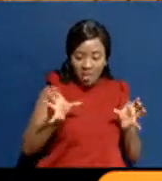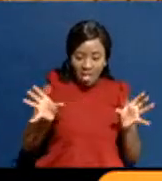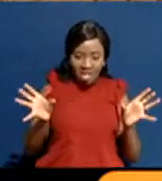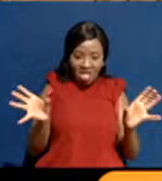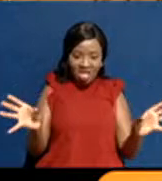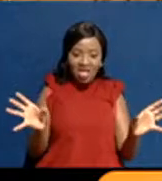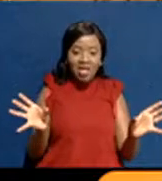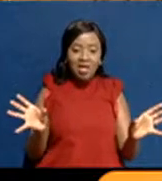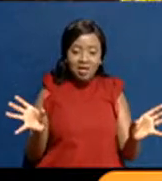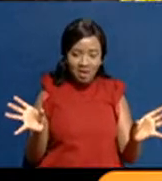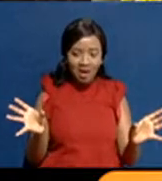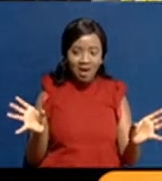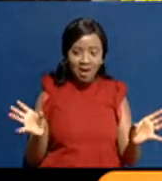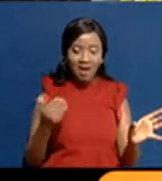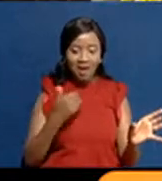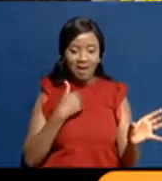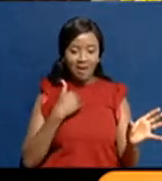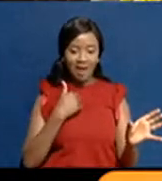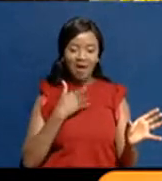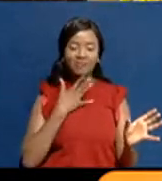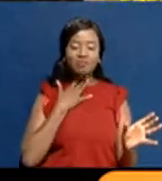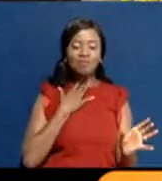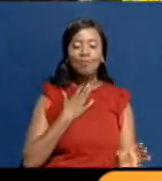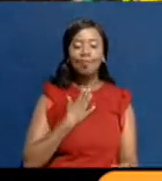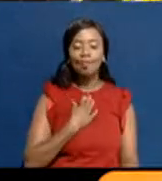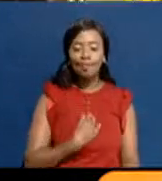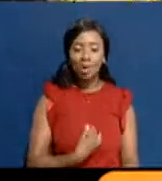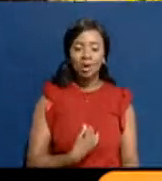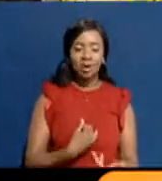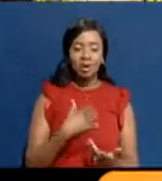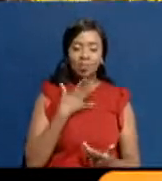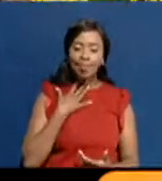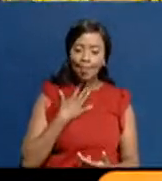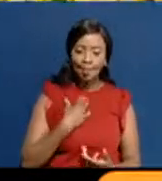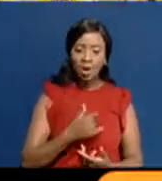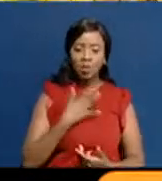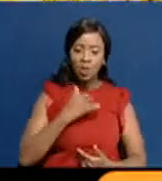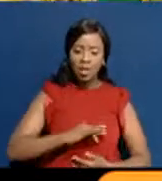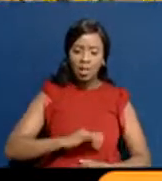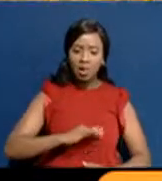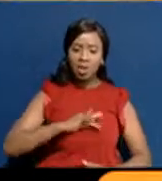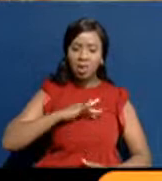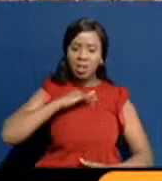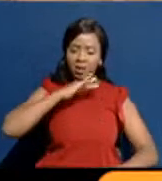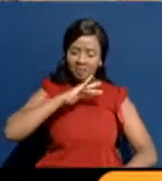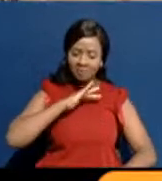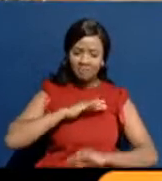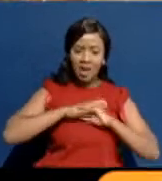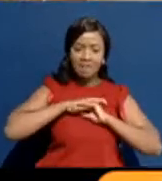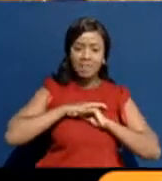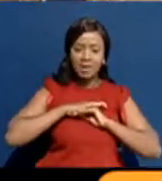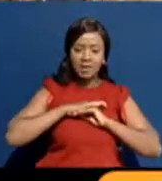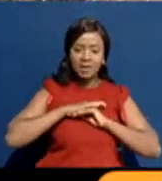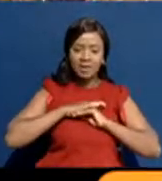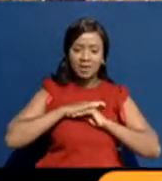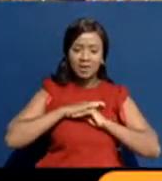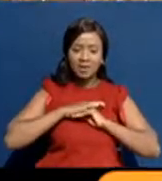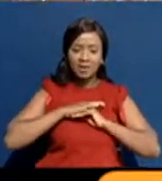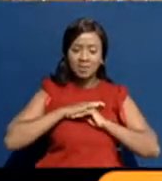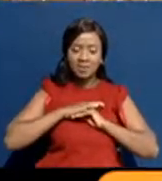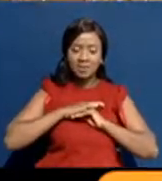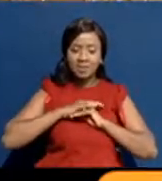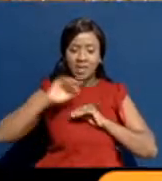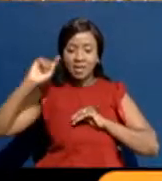of immediate desires that needed to be fulfilled depending on the outcome of the election. It's Kenya